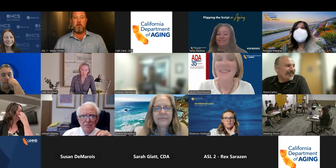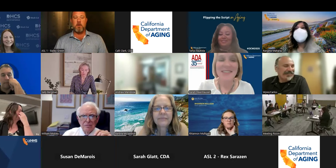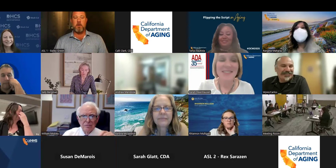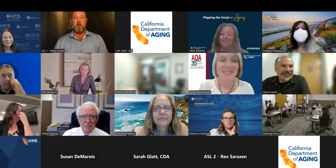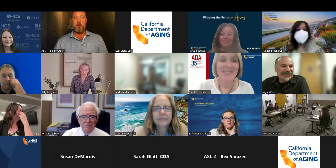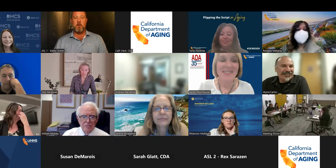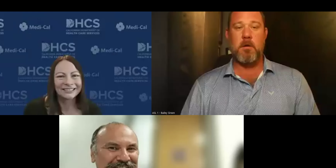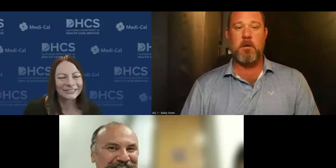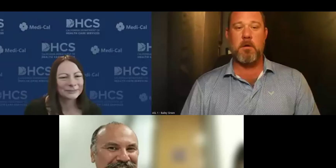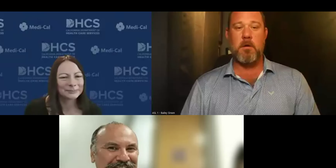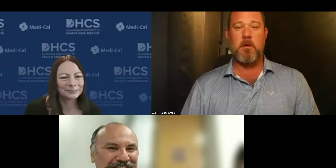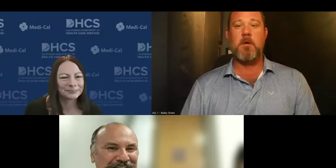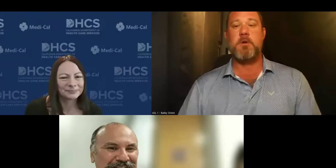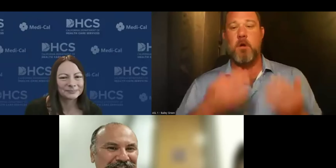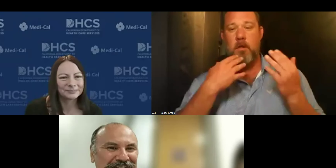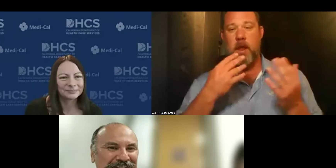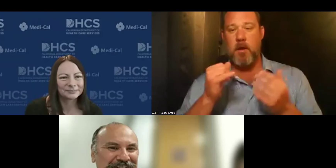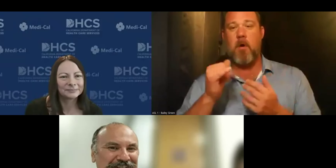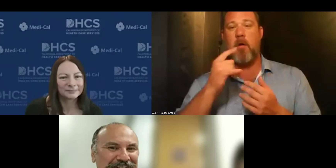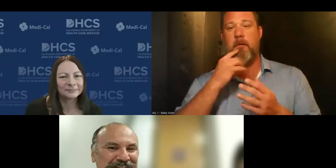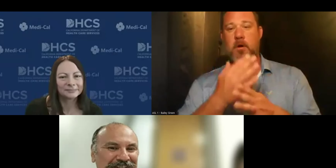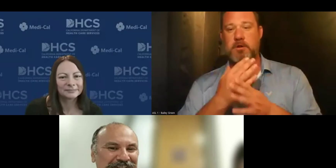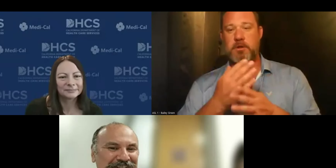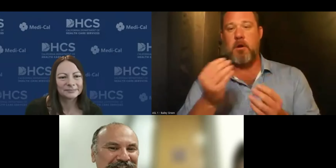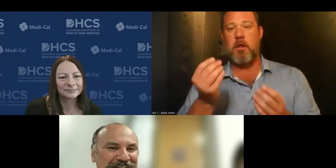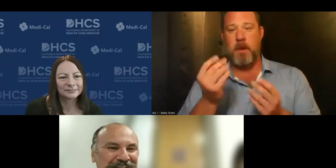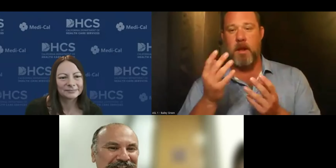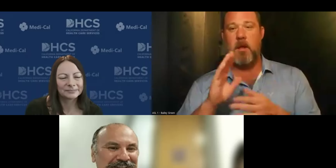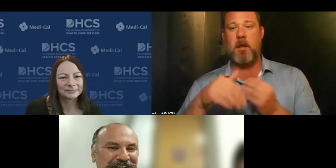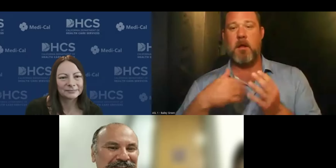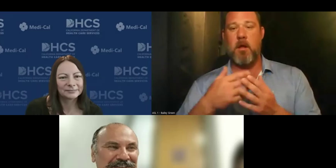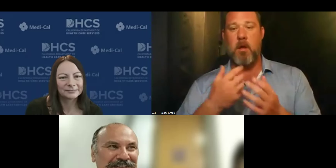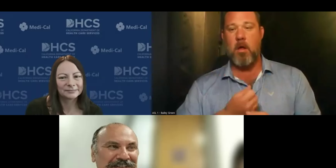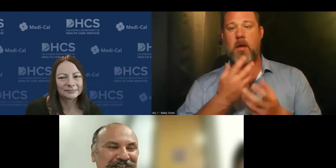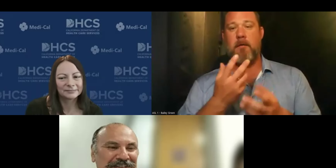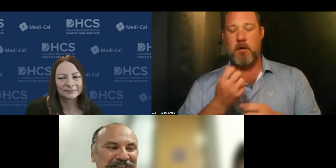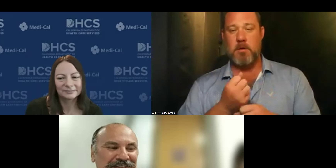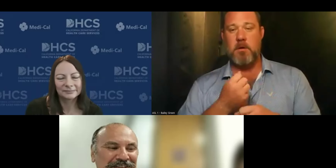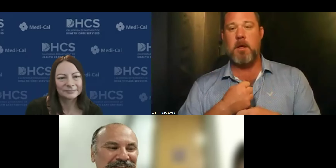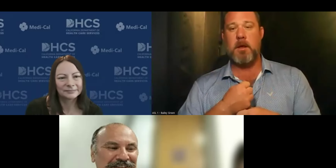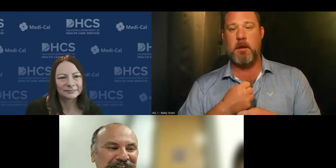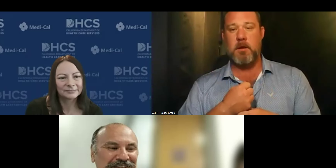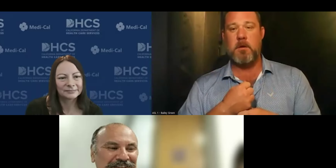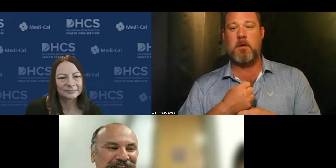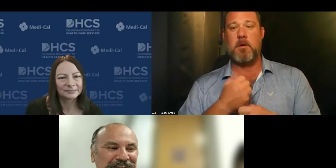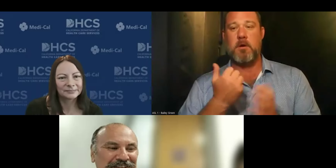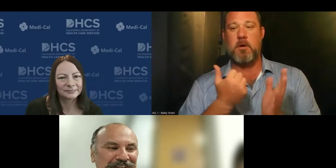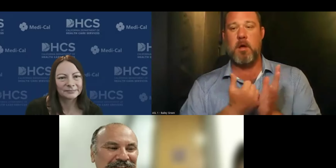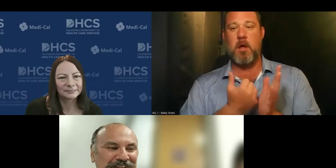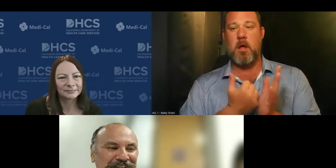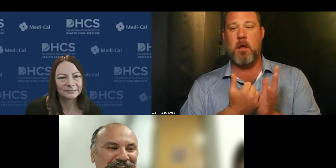thank you so much, Amara, for sharing this update and all the efforts being made to help our